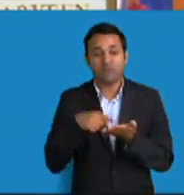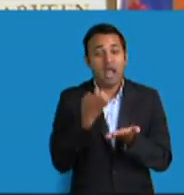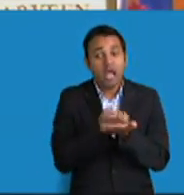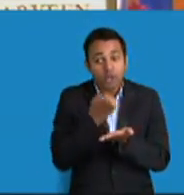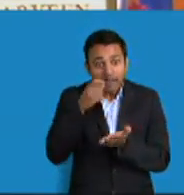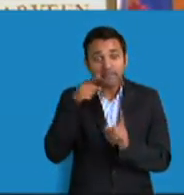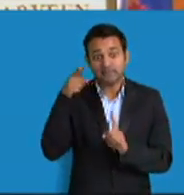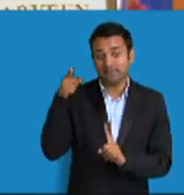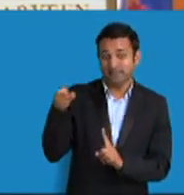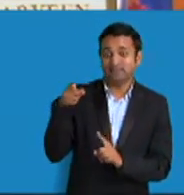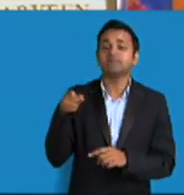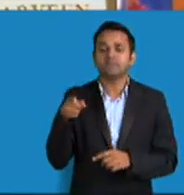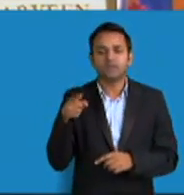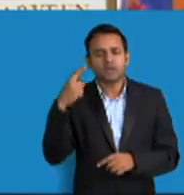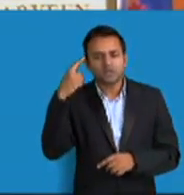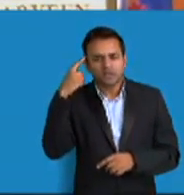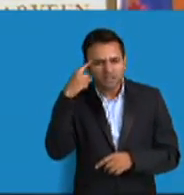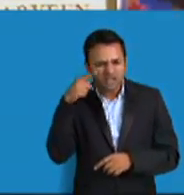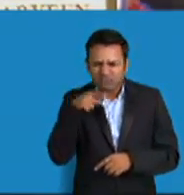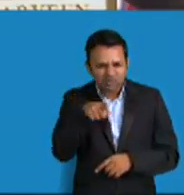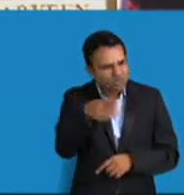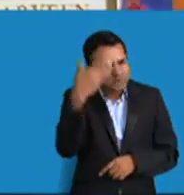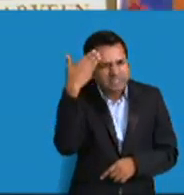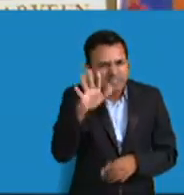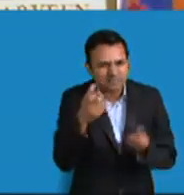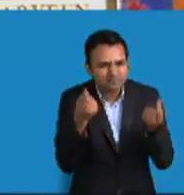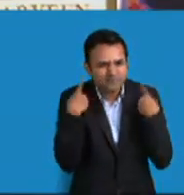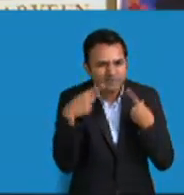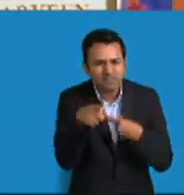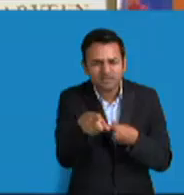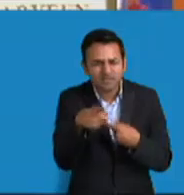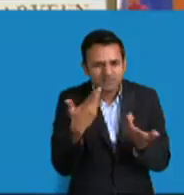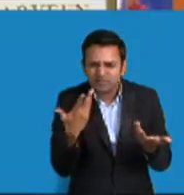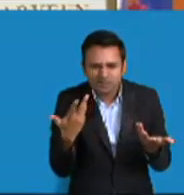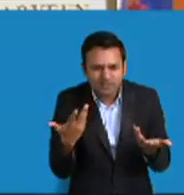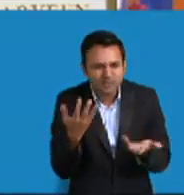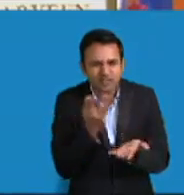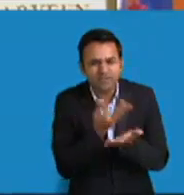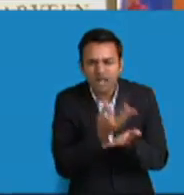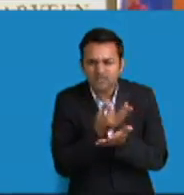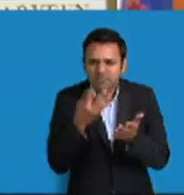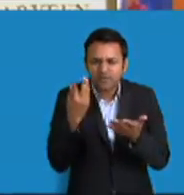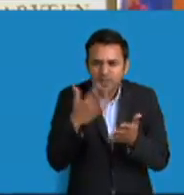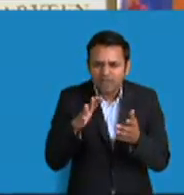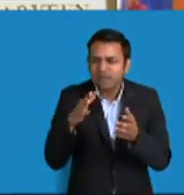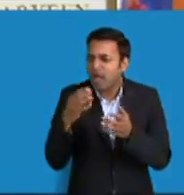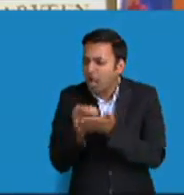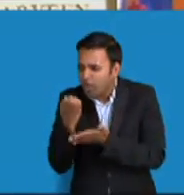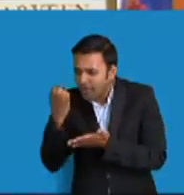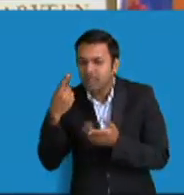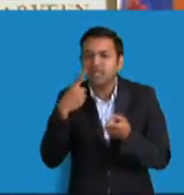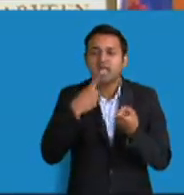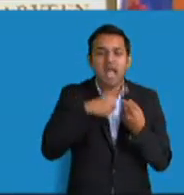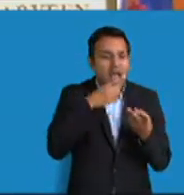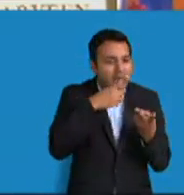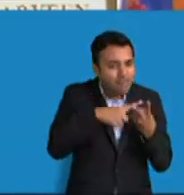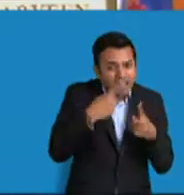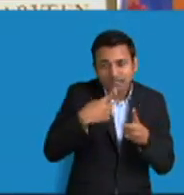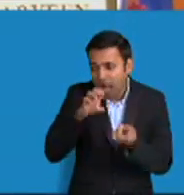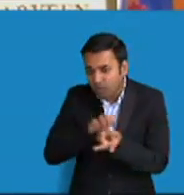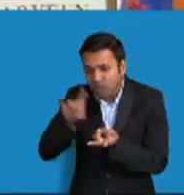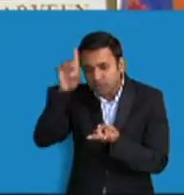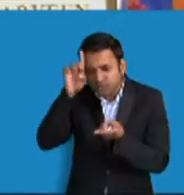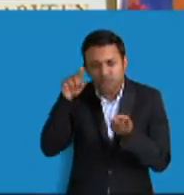unfortunately you don't understand about the difference between finance and economy and education. It's beyond you. This is the quality of